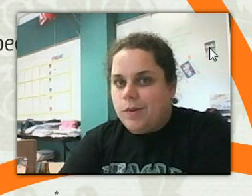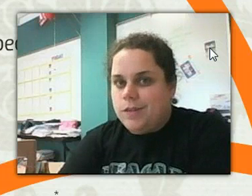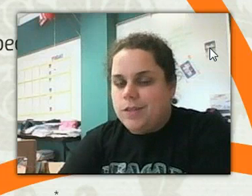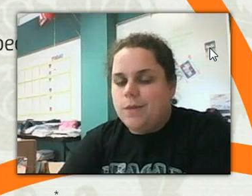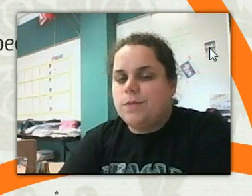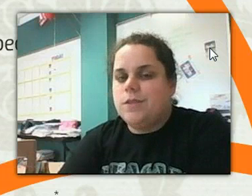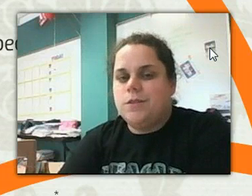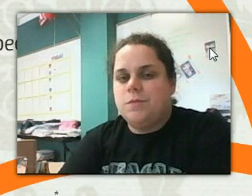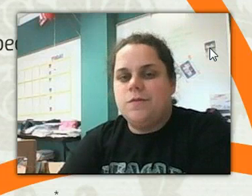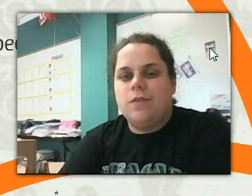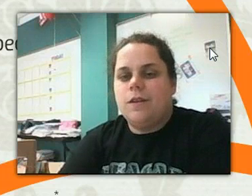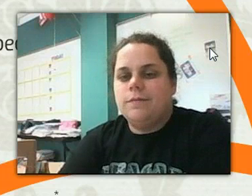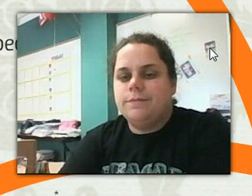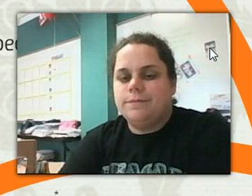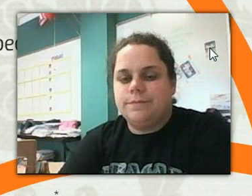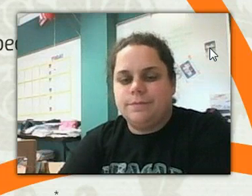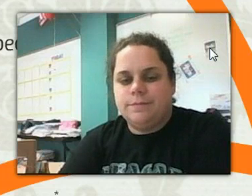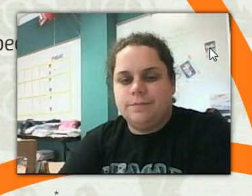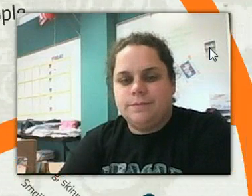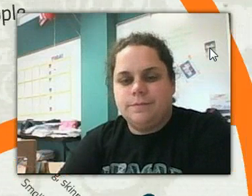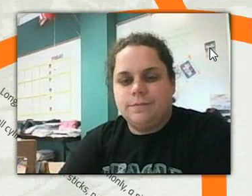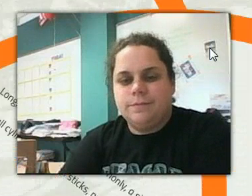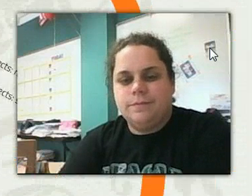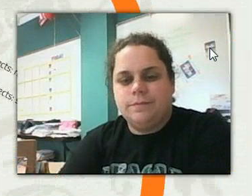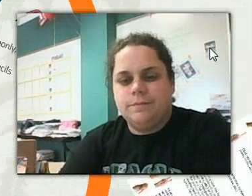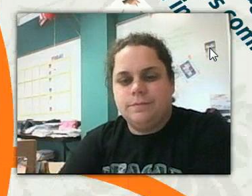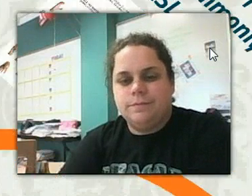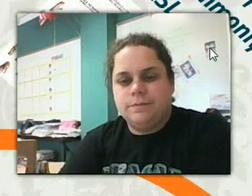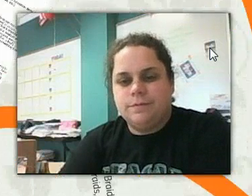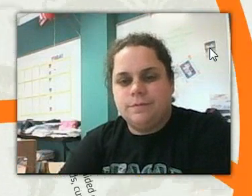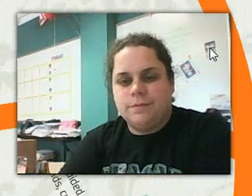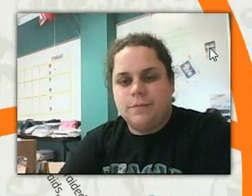we'll get more in depth as you move on.